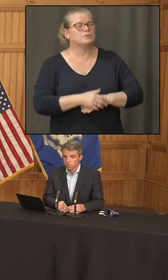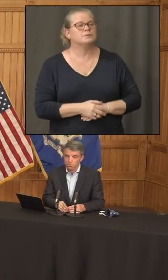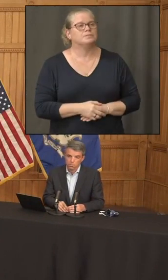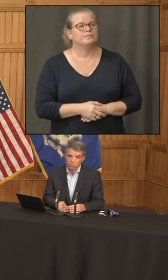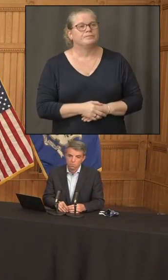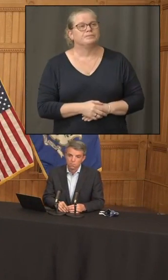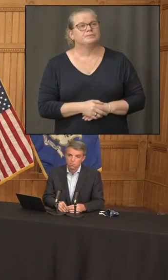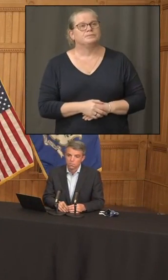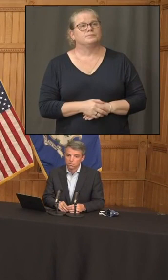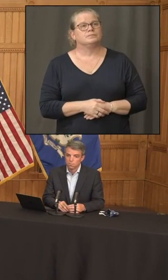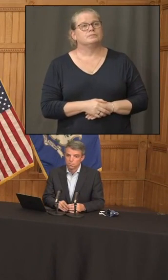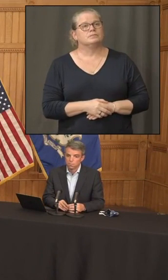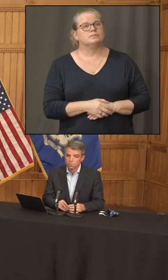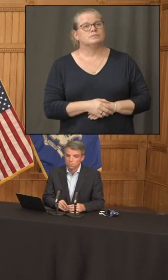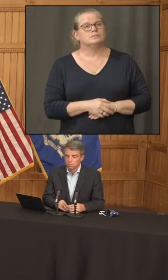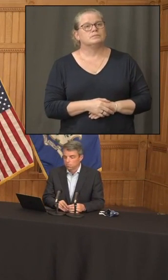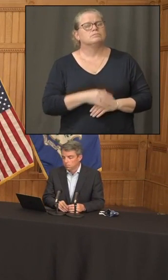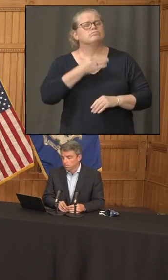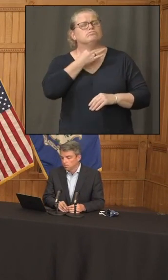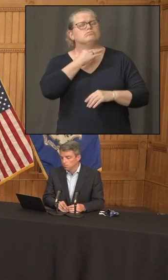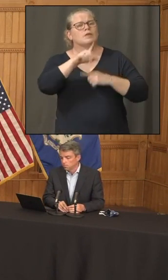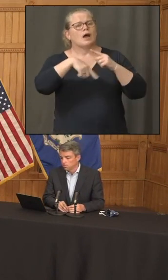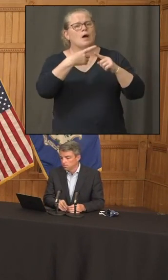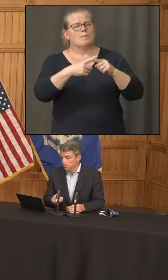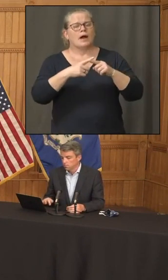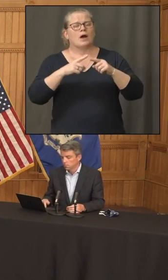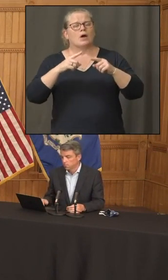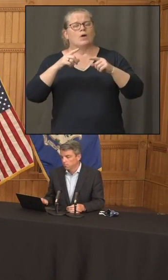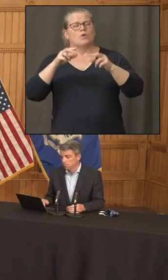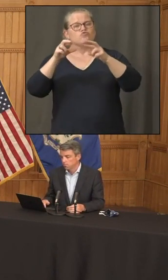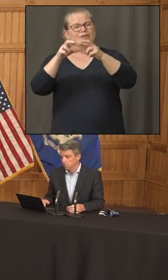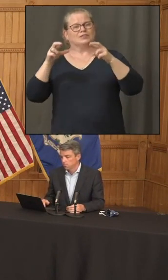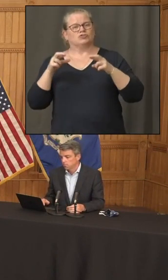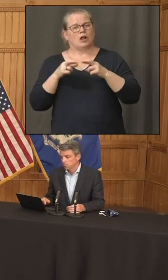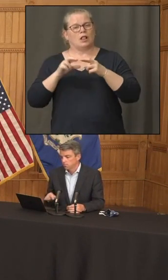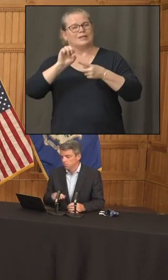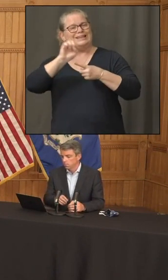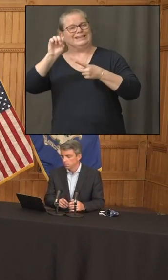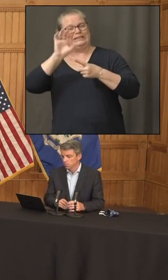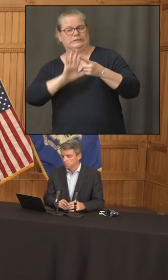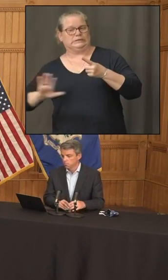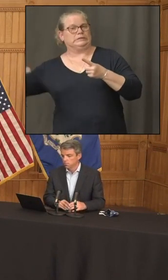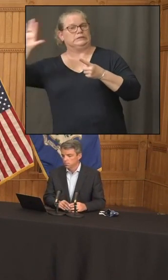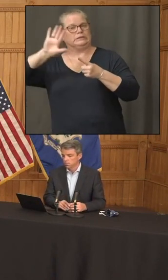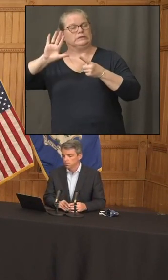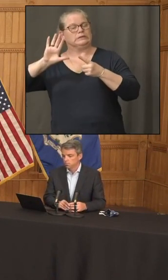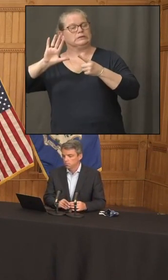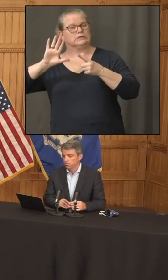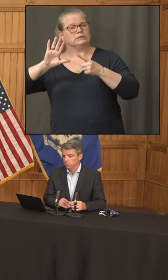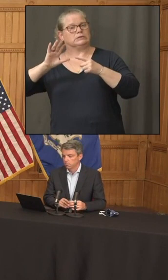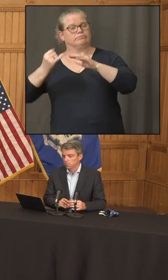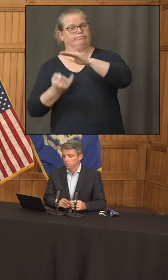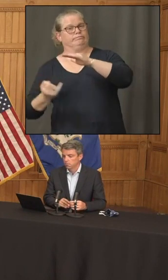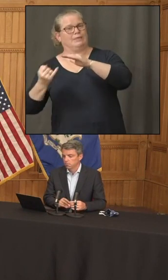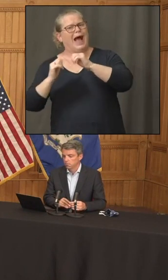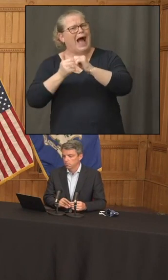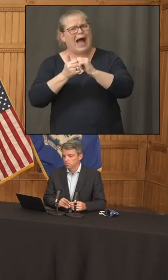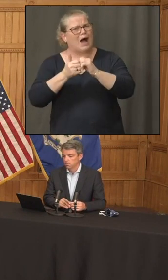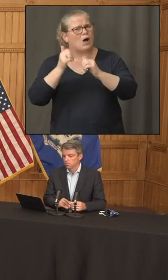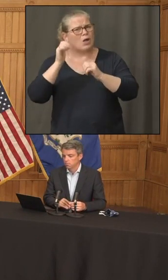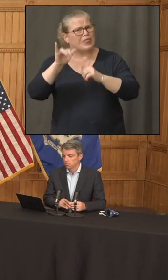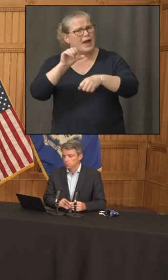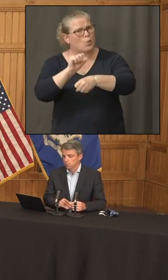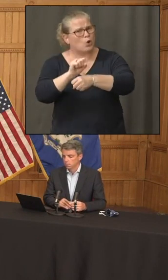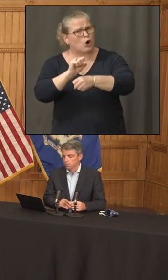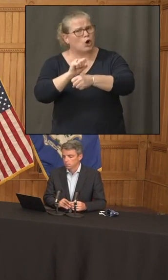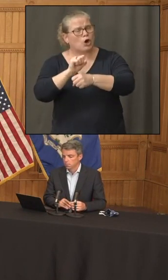regional testing or the quarantine idea. How would it work? Would you be, how would you enforce it? Would you be warning people when